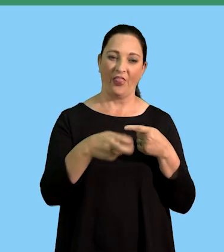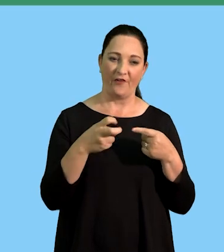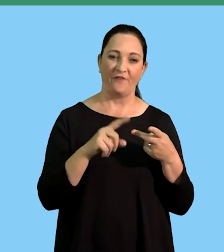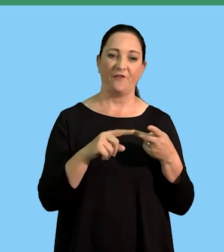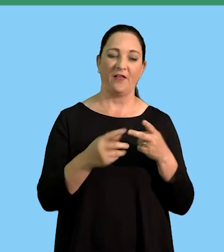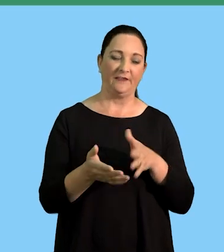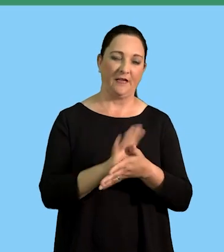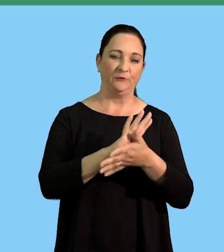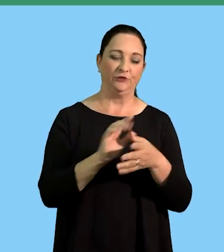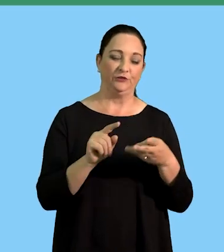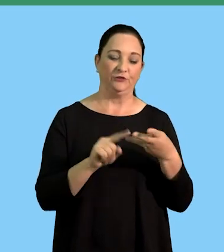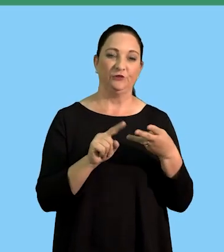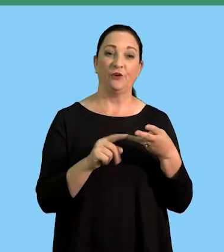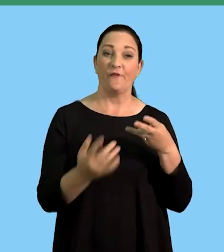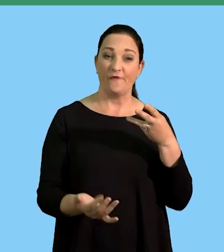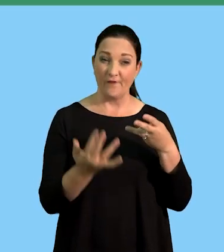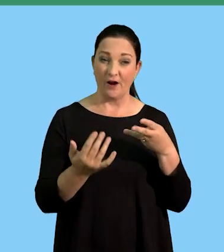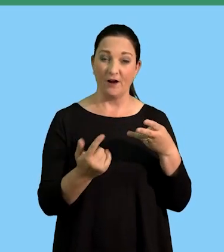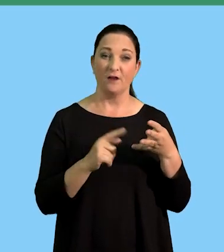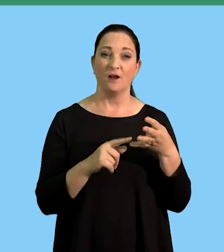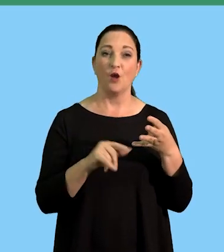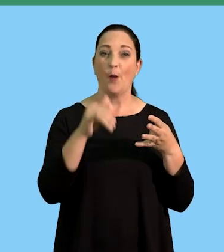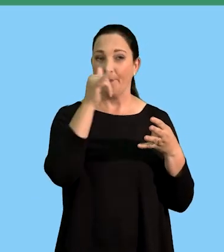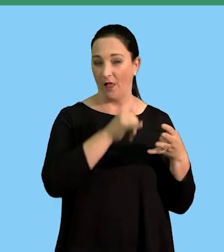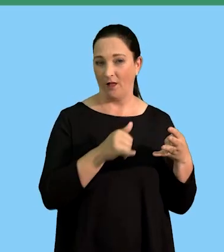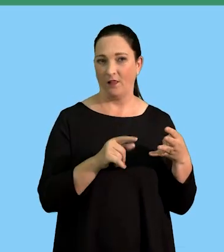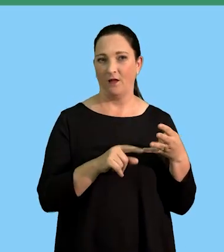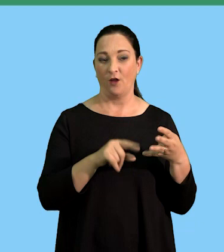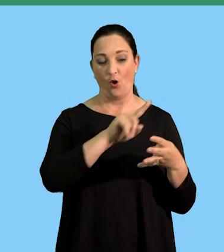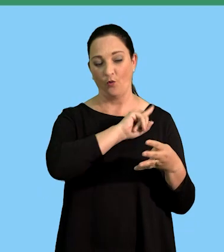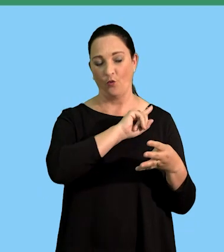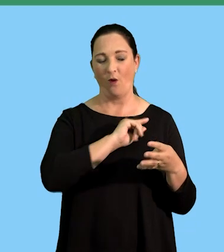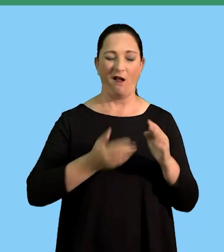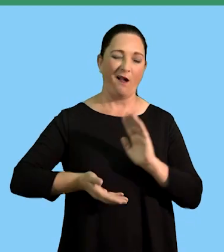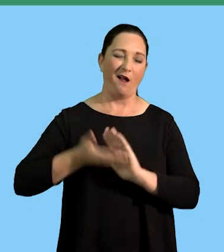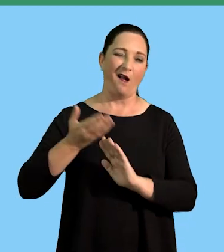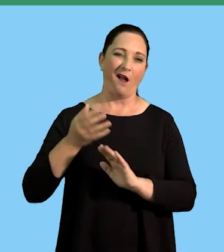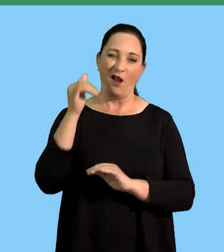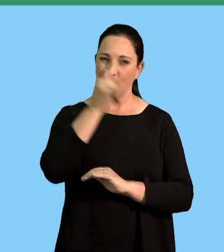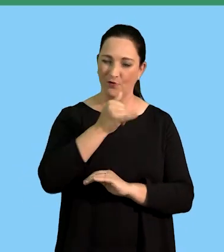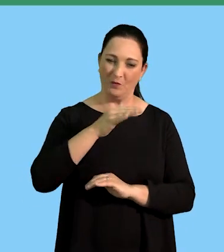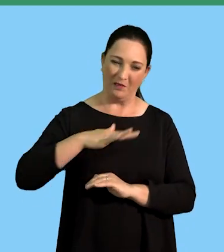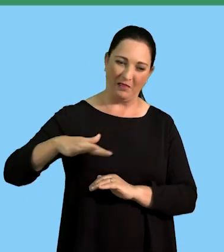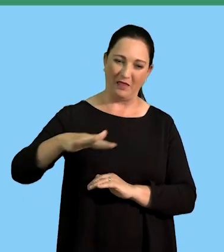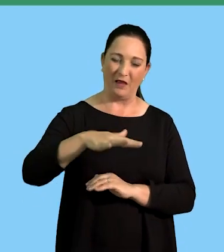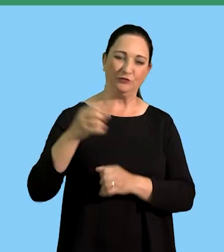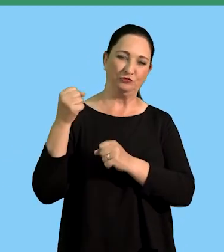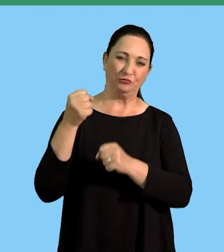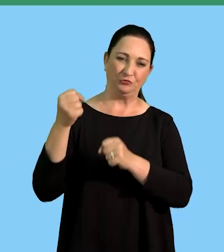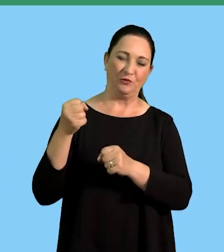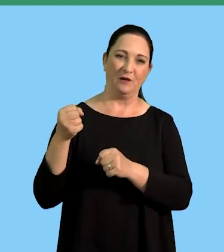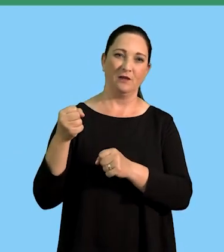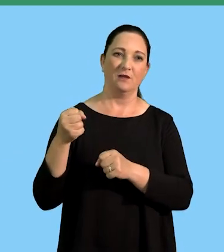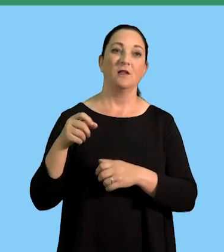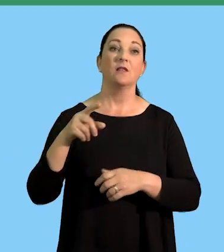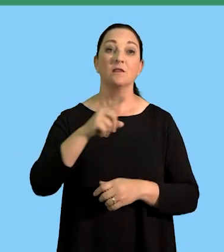damage, fire, burglary due to high criminal activities and strikes in the surrounding areas